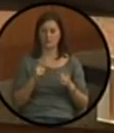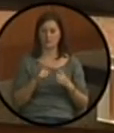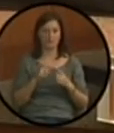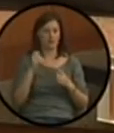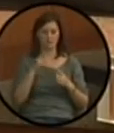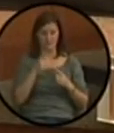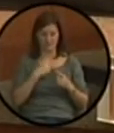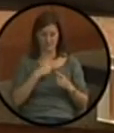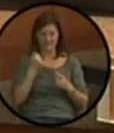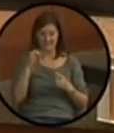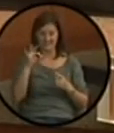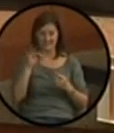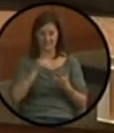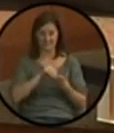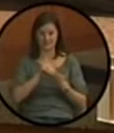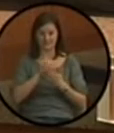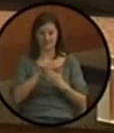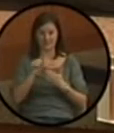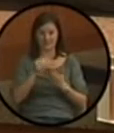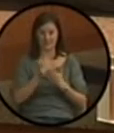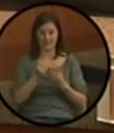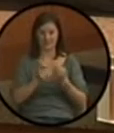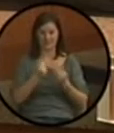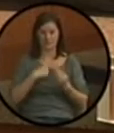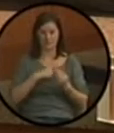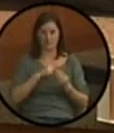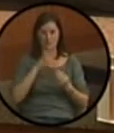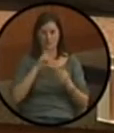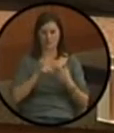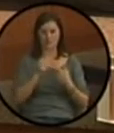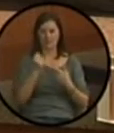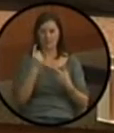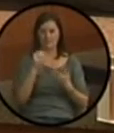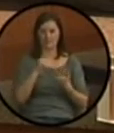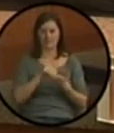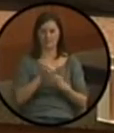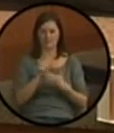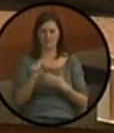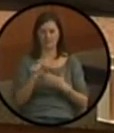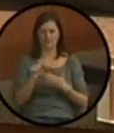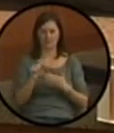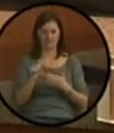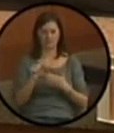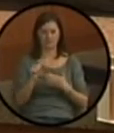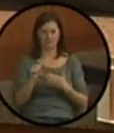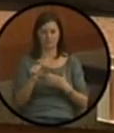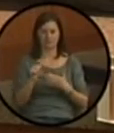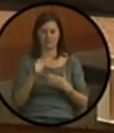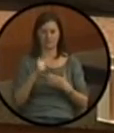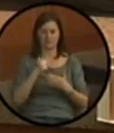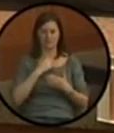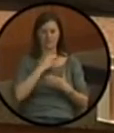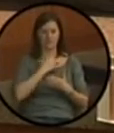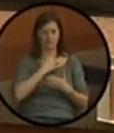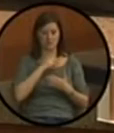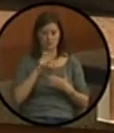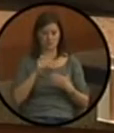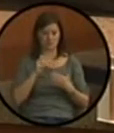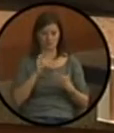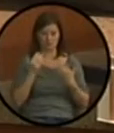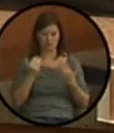million budget and we're spending time on an $11,000 appropriation. And I just wonder if we just shouldn't have a